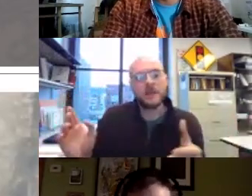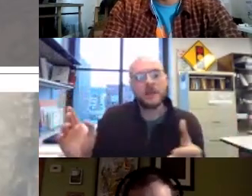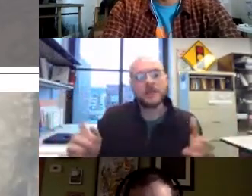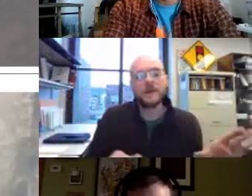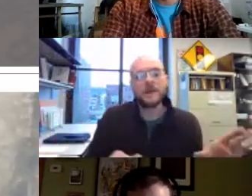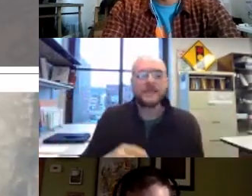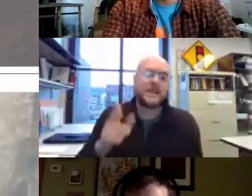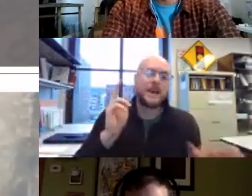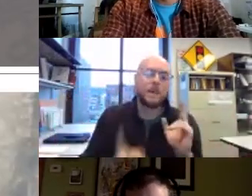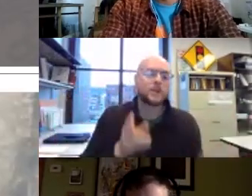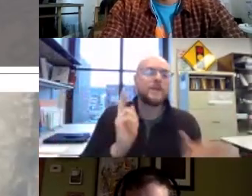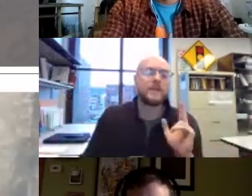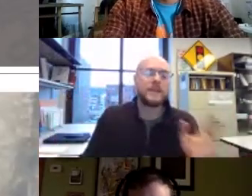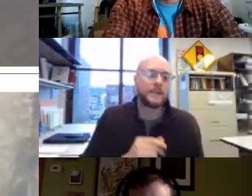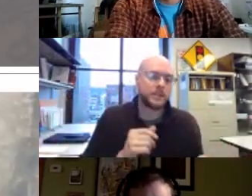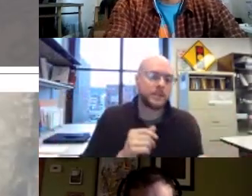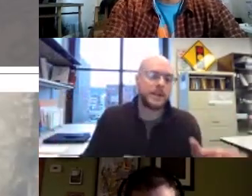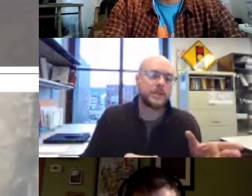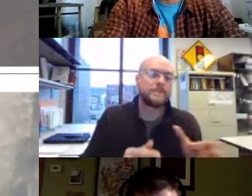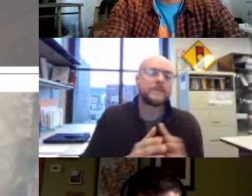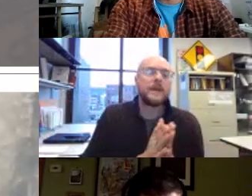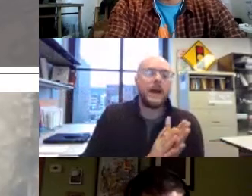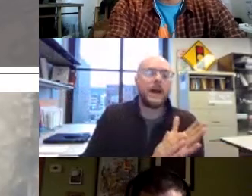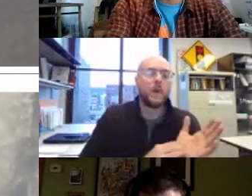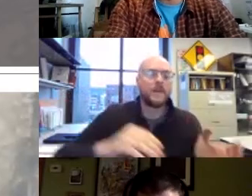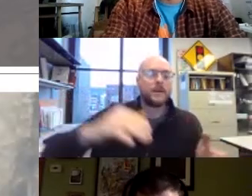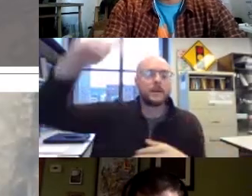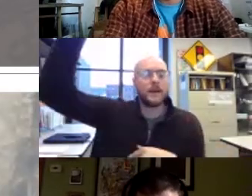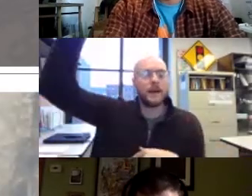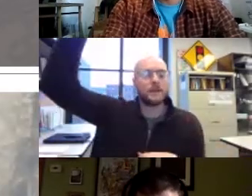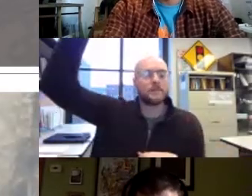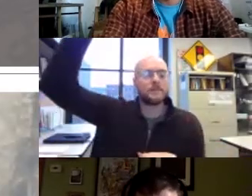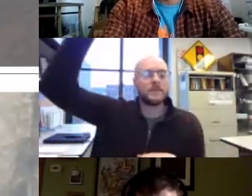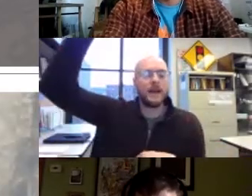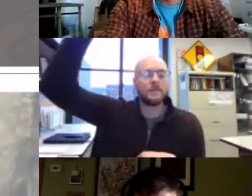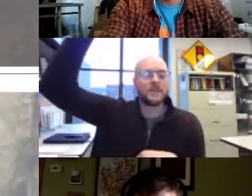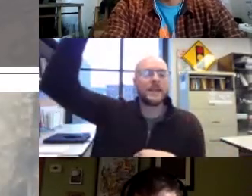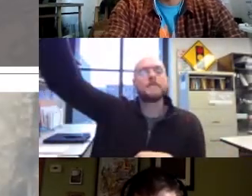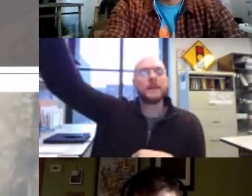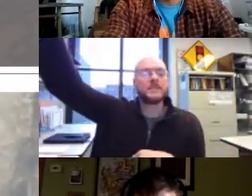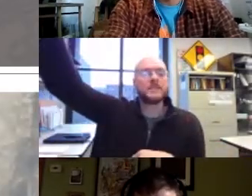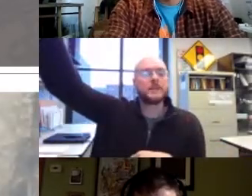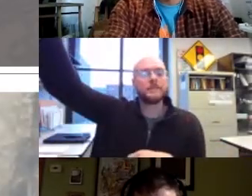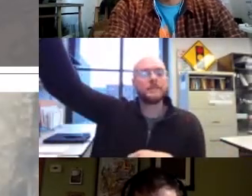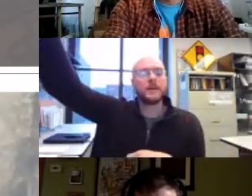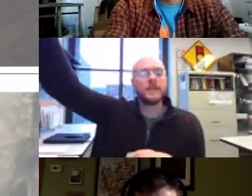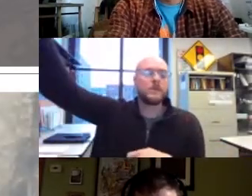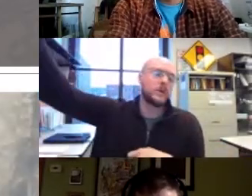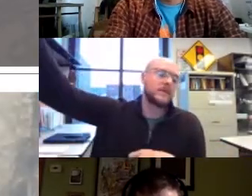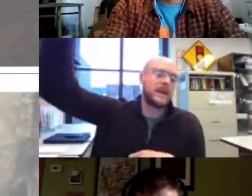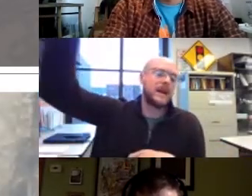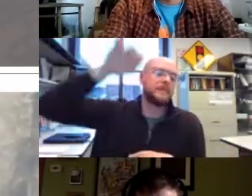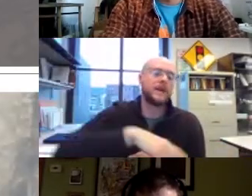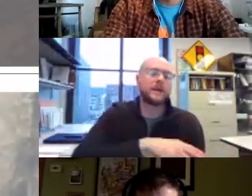down towards the college, we maintain that 1 driving lane in each direction with our protected bike facility on